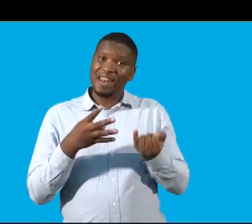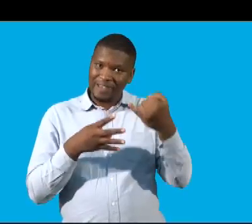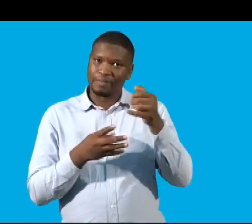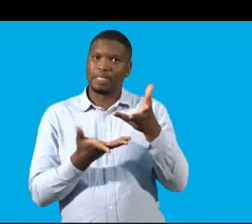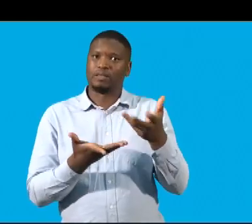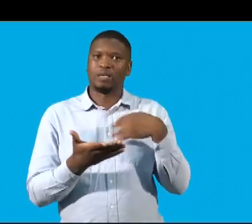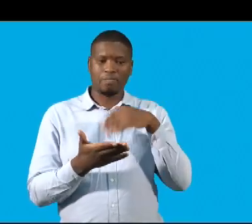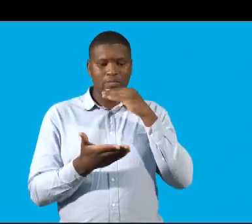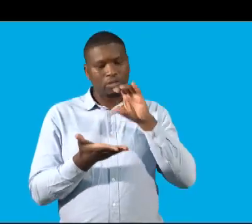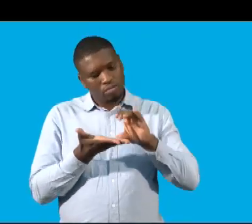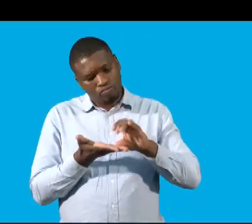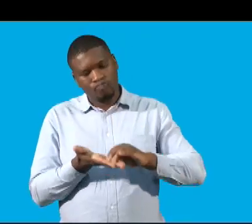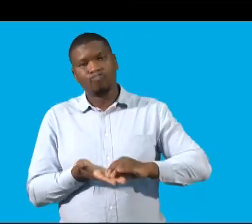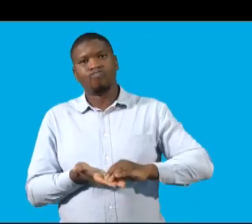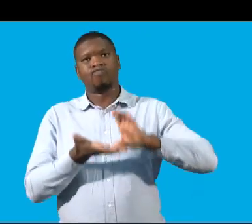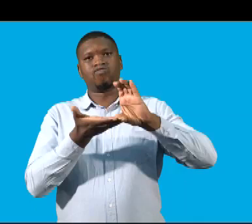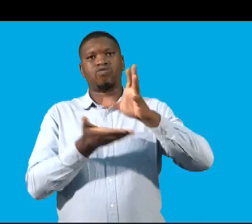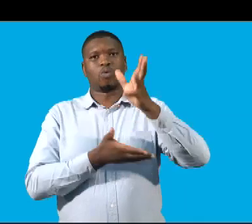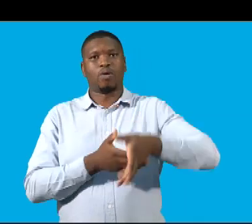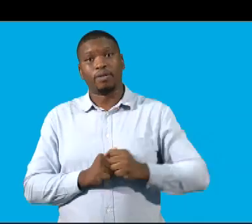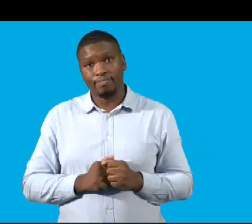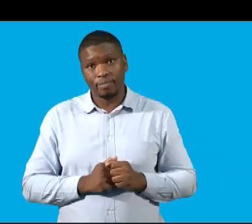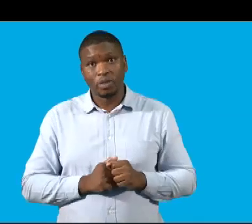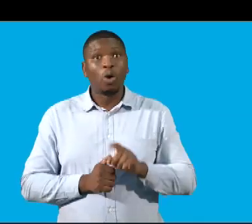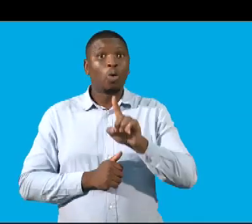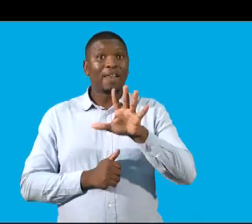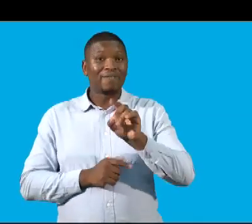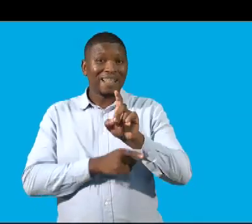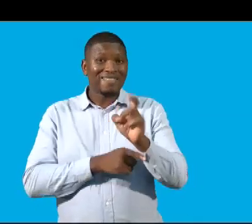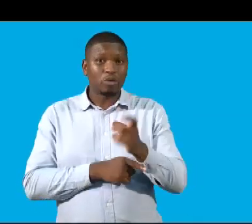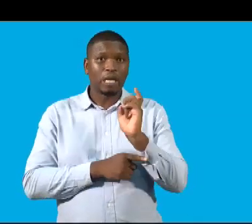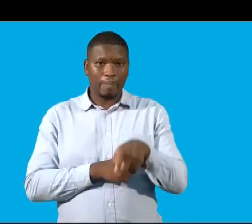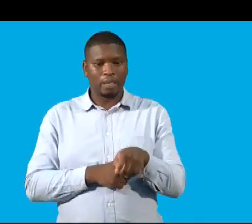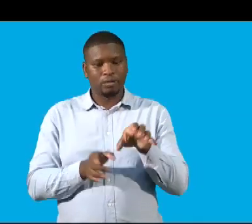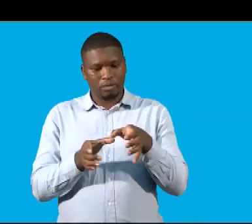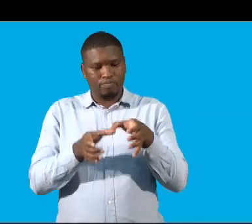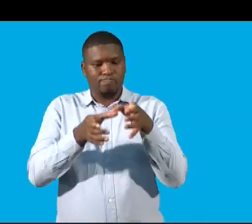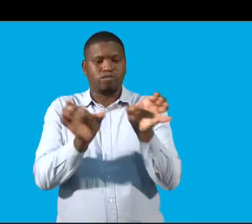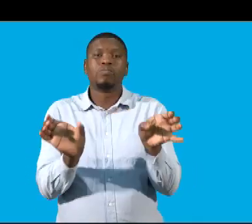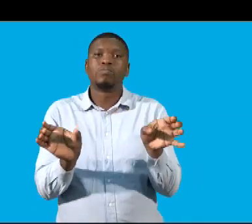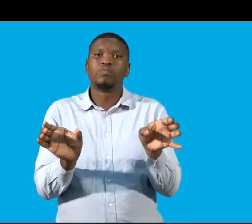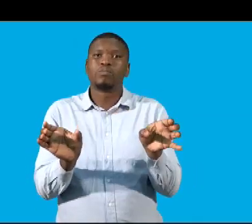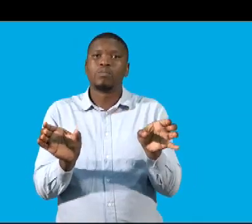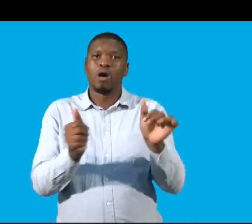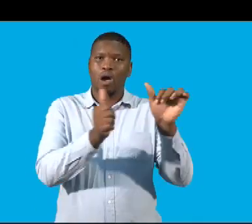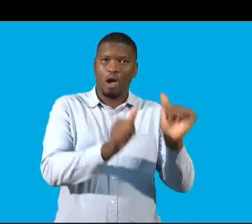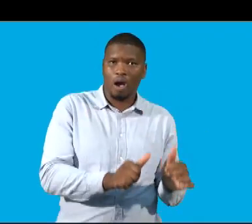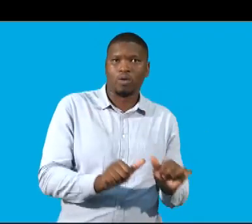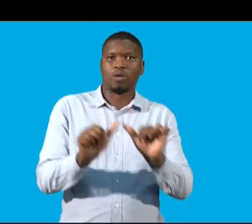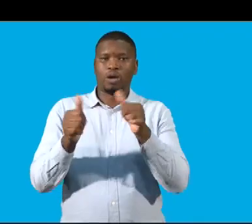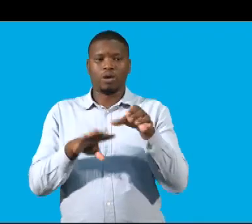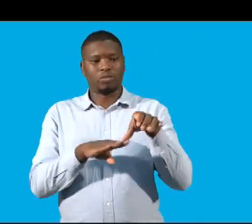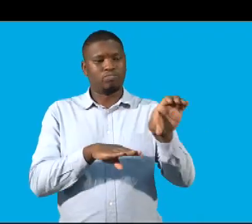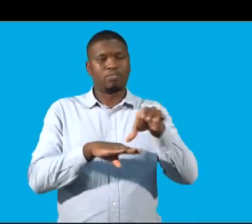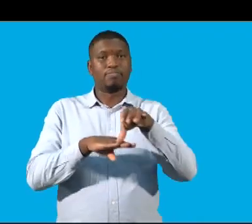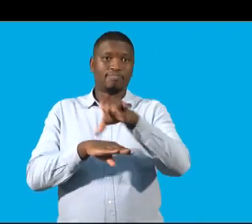investment. So what do we know about this money that Abram has? Well, that 150,000 must be split into two accounts, like we've said. So